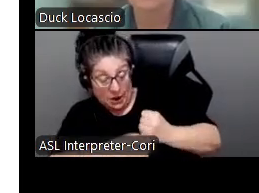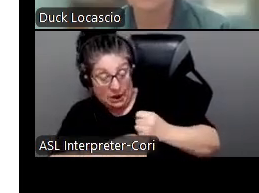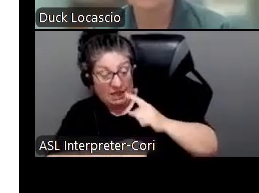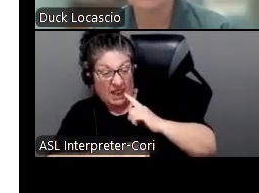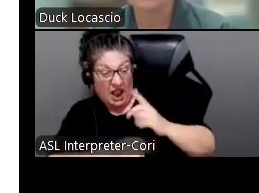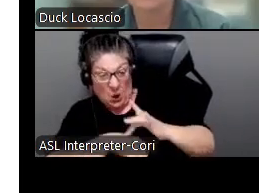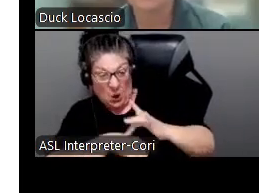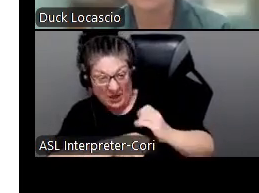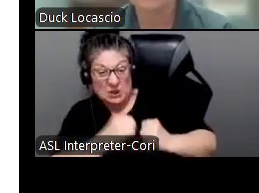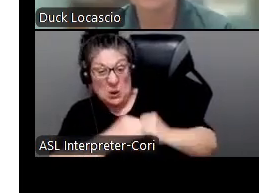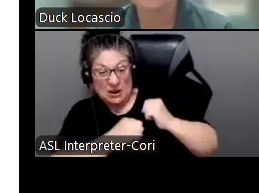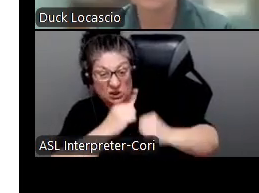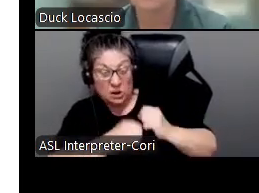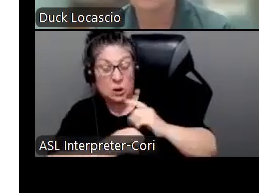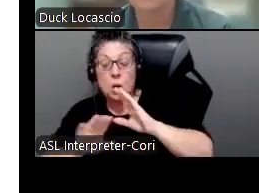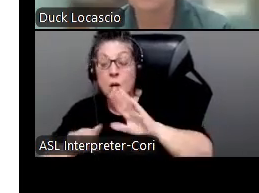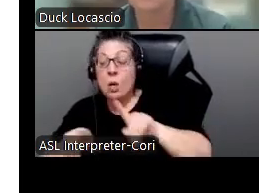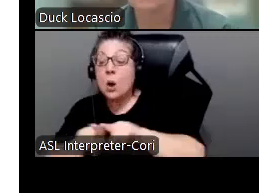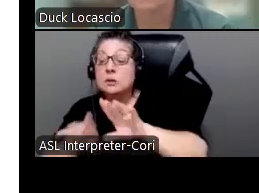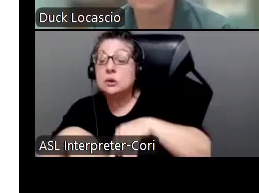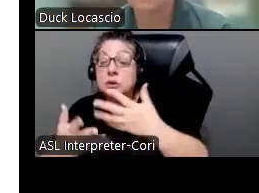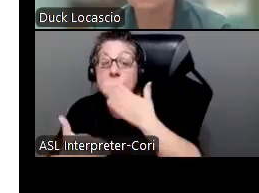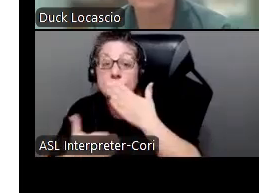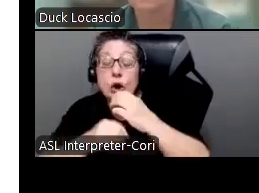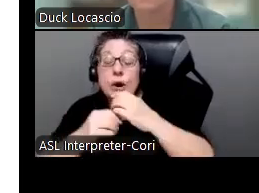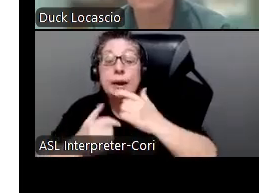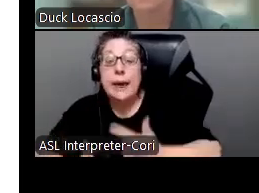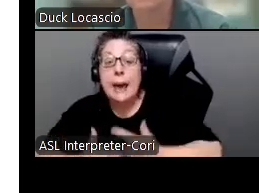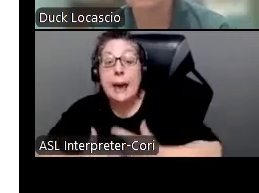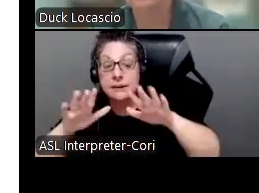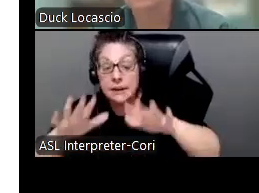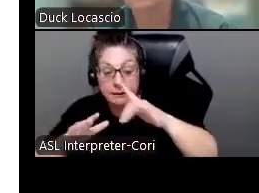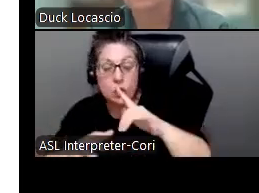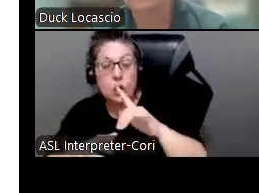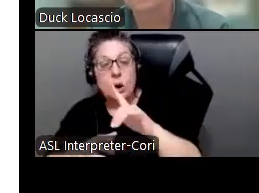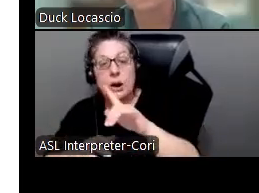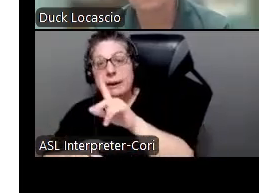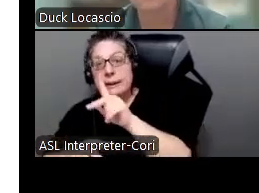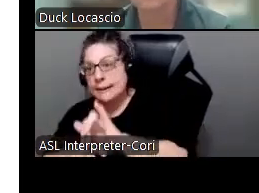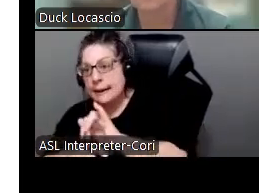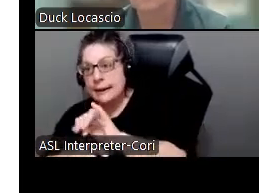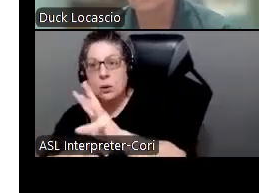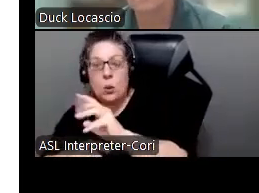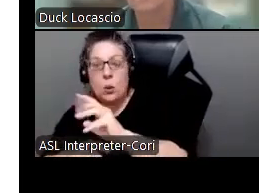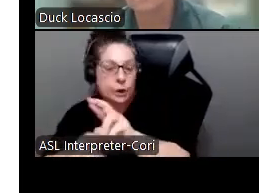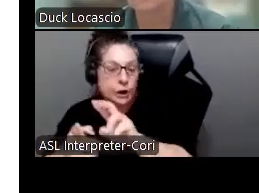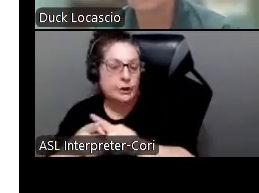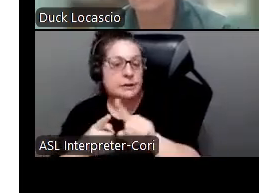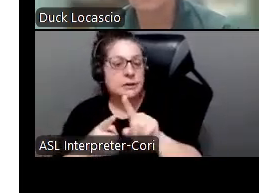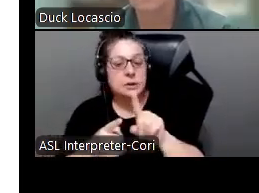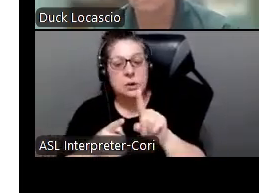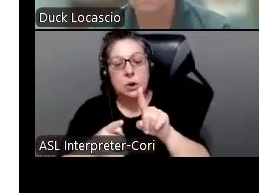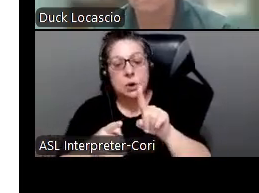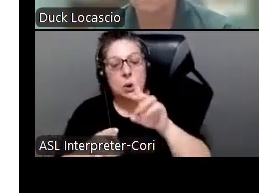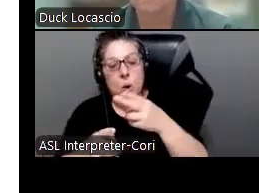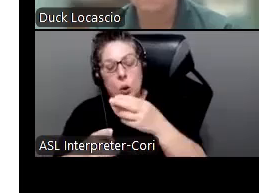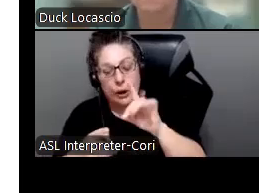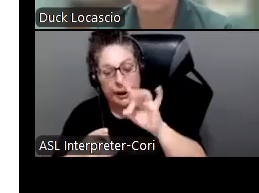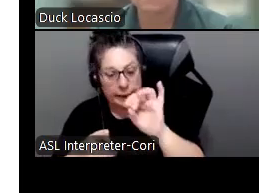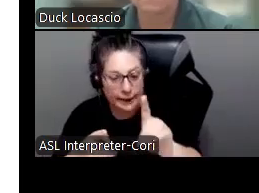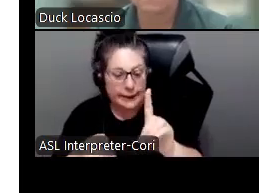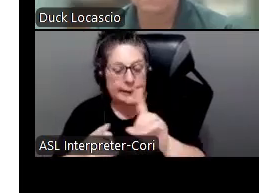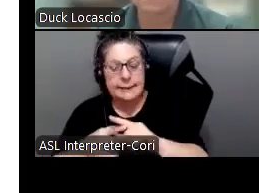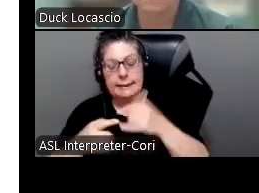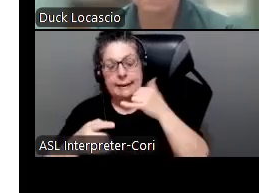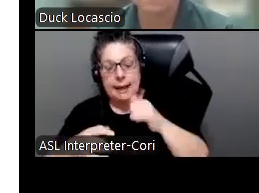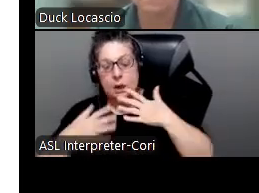structure, we're also creating good habitat for Kentucky warblers and hooded warblers and red-eyed vireos and yellow-breasted